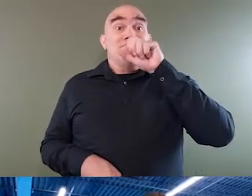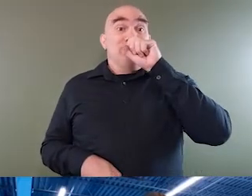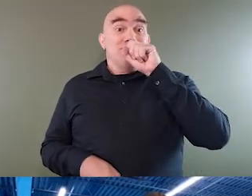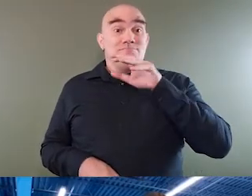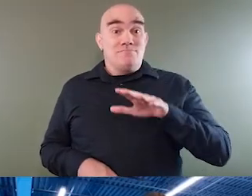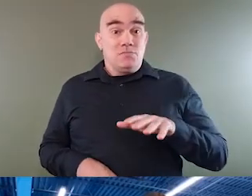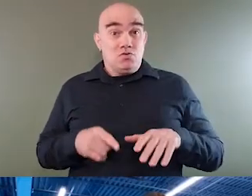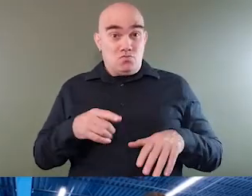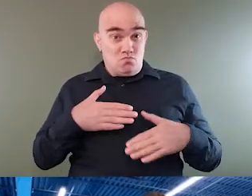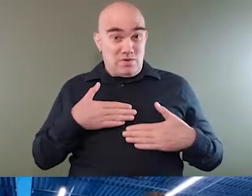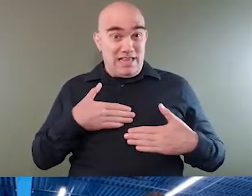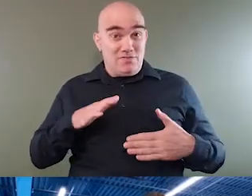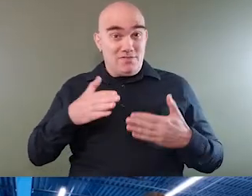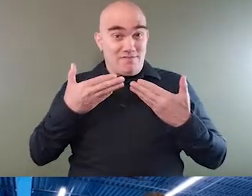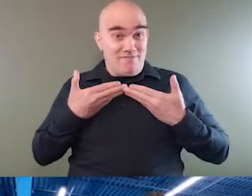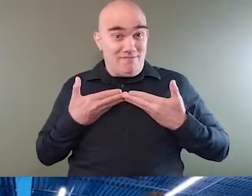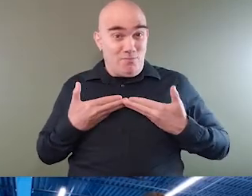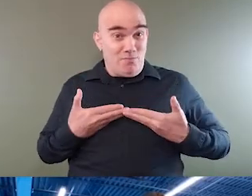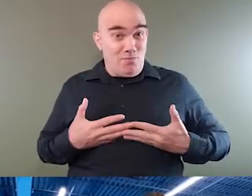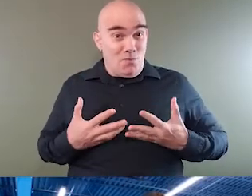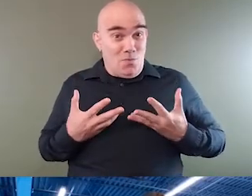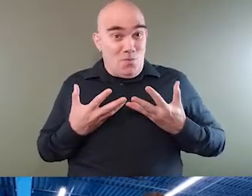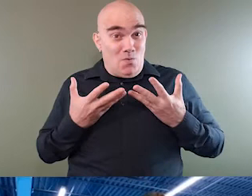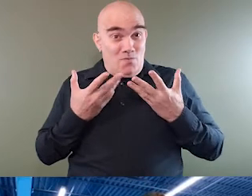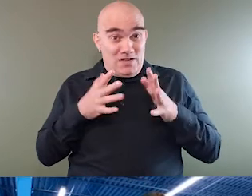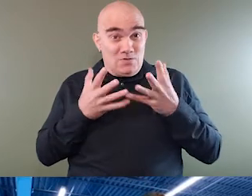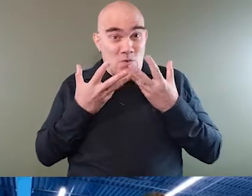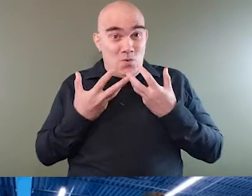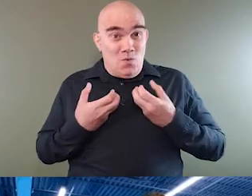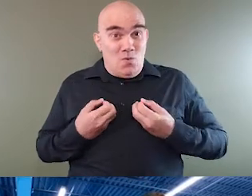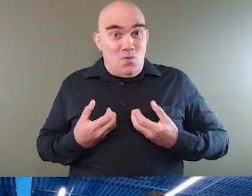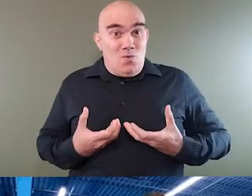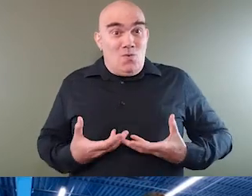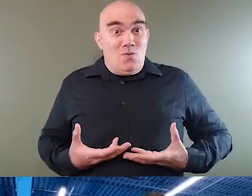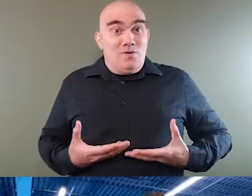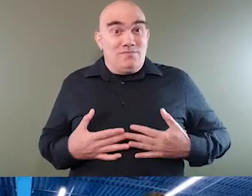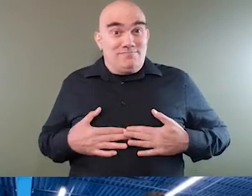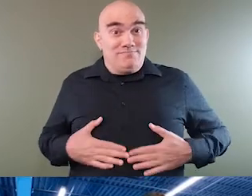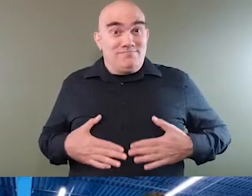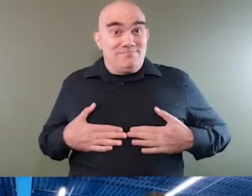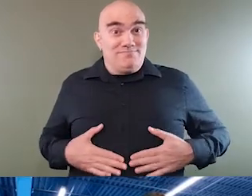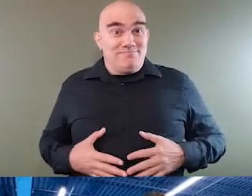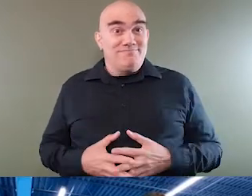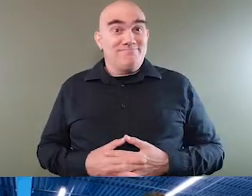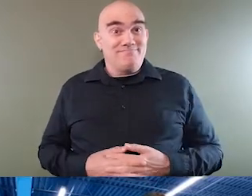Are you breathing all the way deep into your lung space?